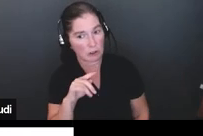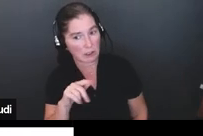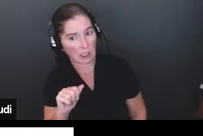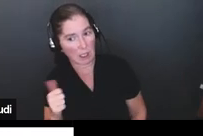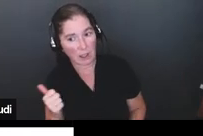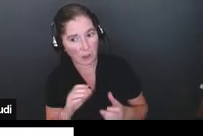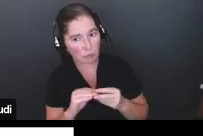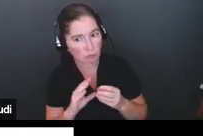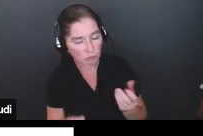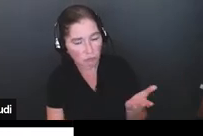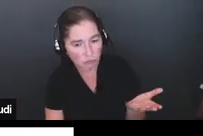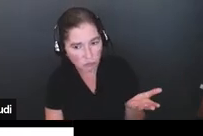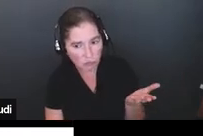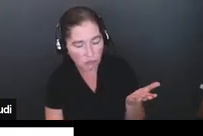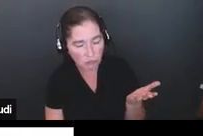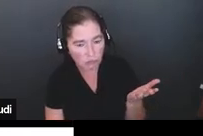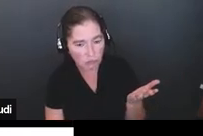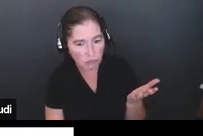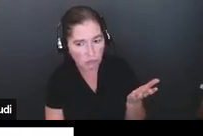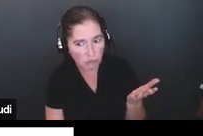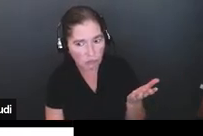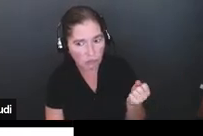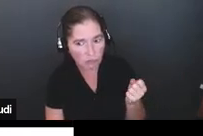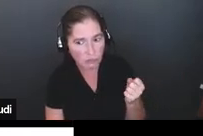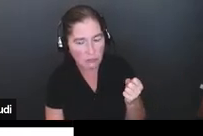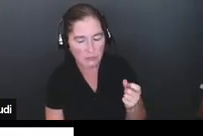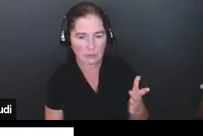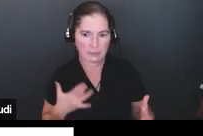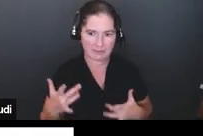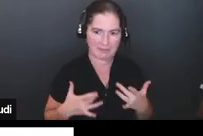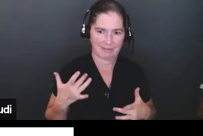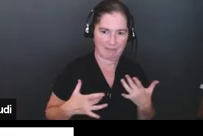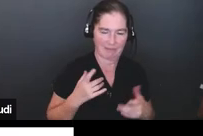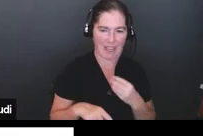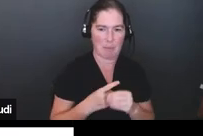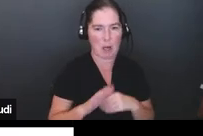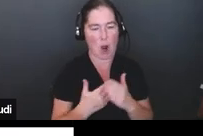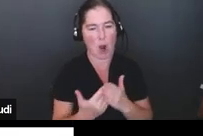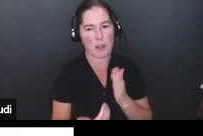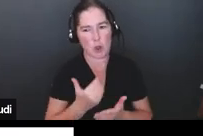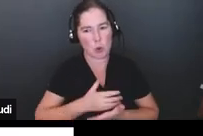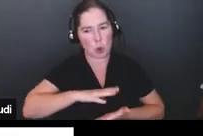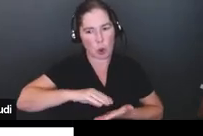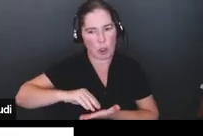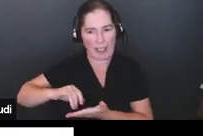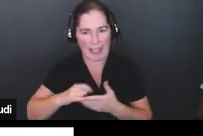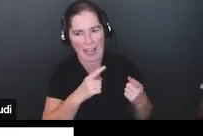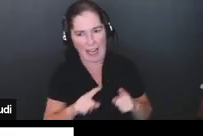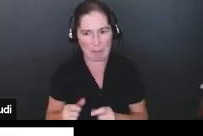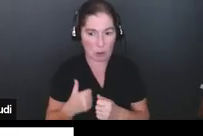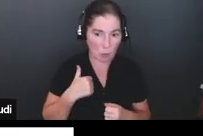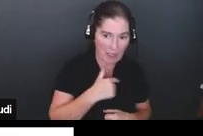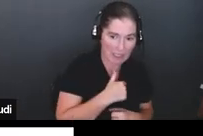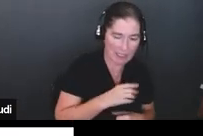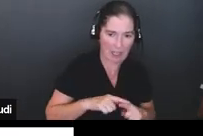comments before we end our session? No, I'm just really excited about all the new learning that will happen, both with us and on